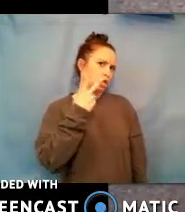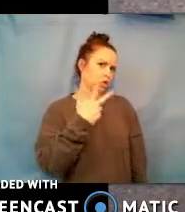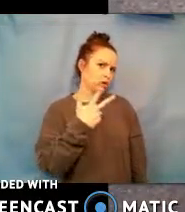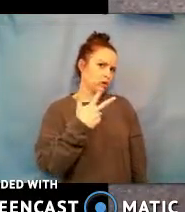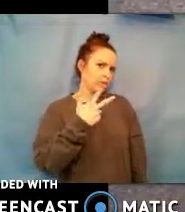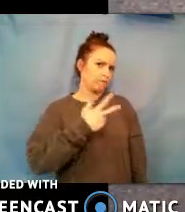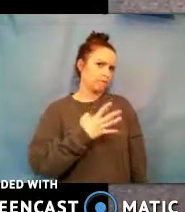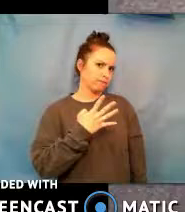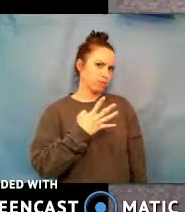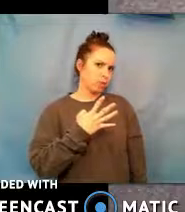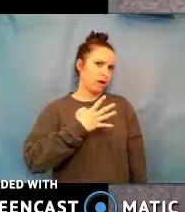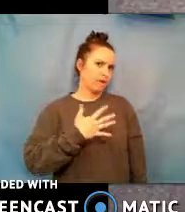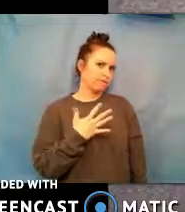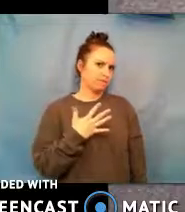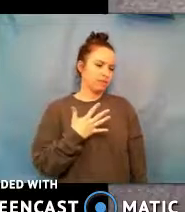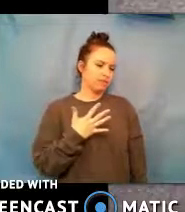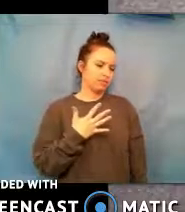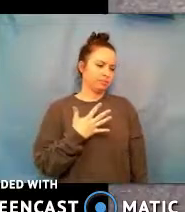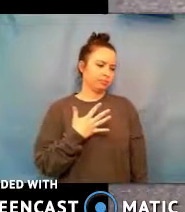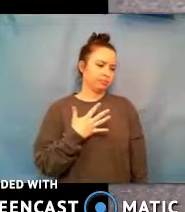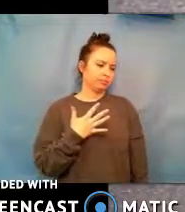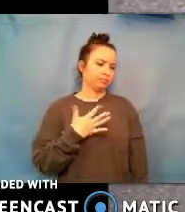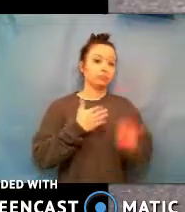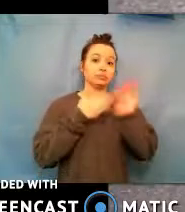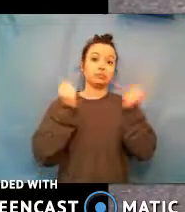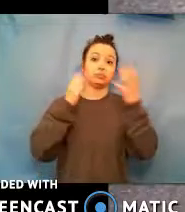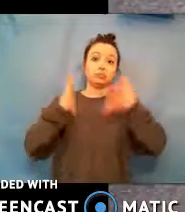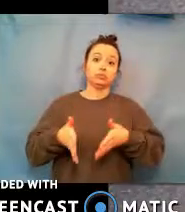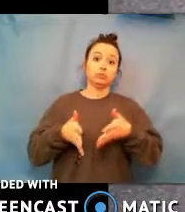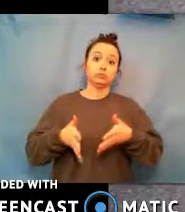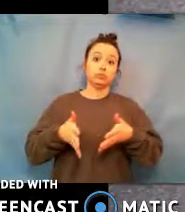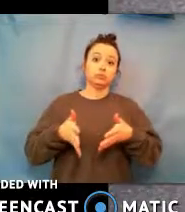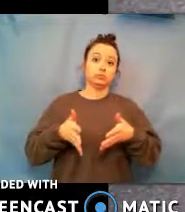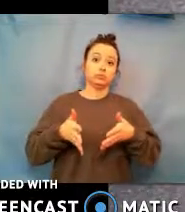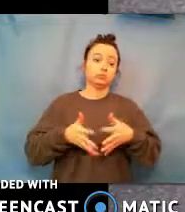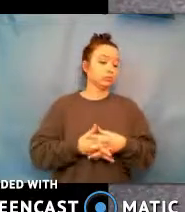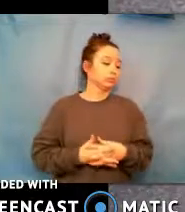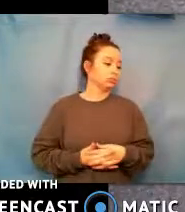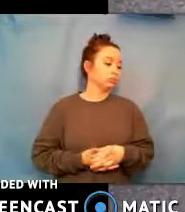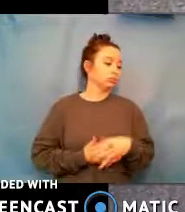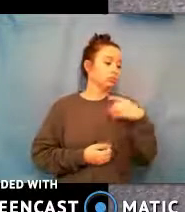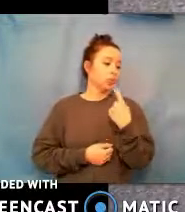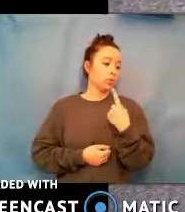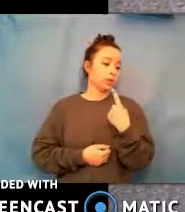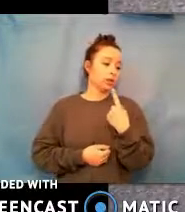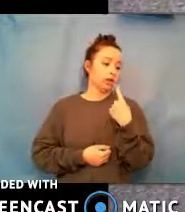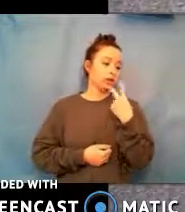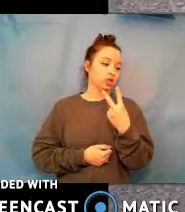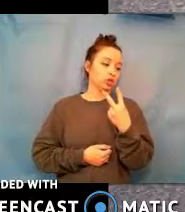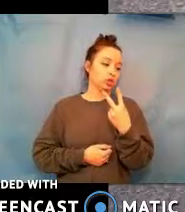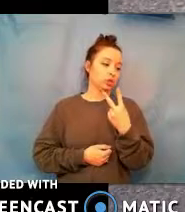2, 3, 4, 5. Let's count how many are still at the park. Ready?